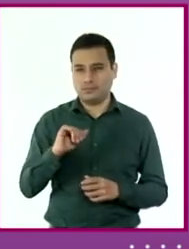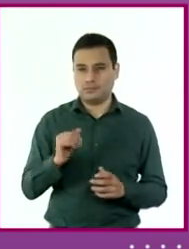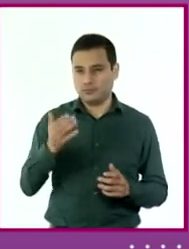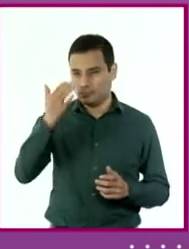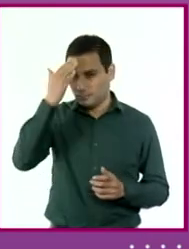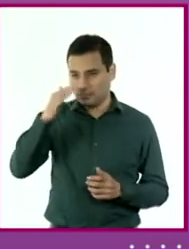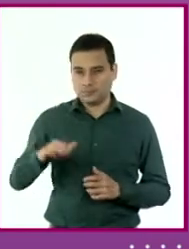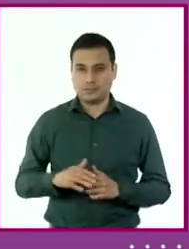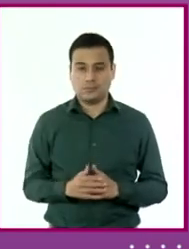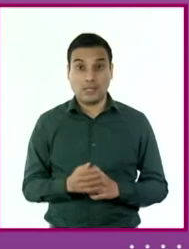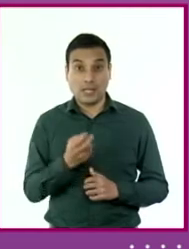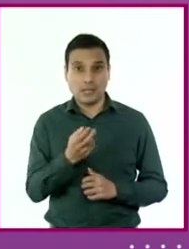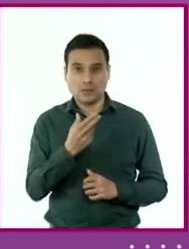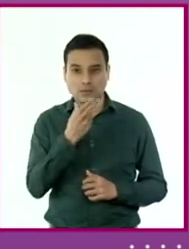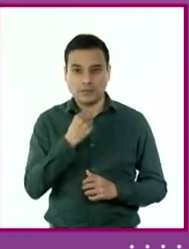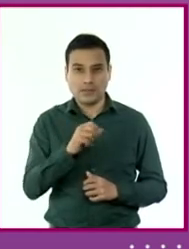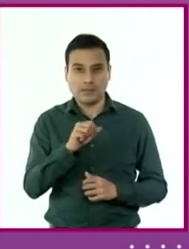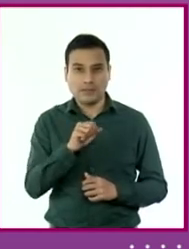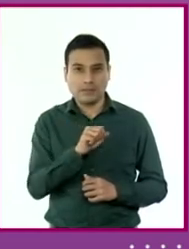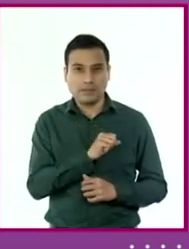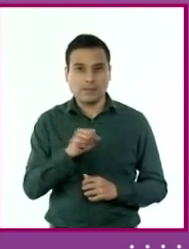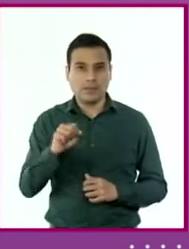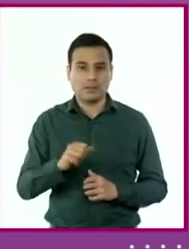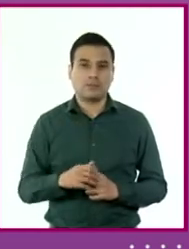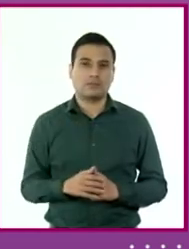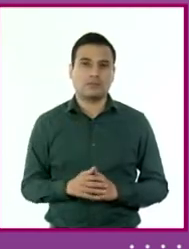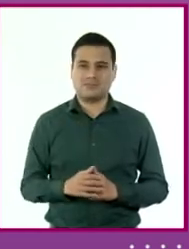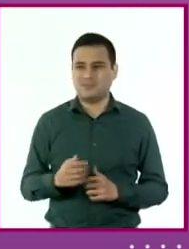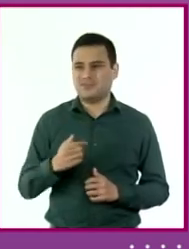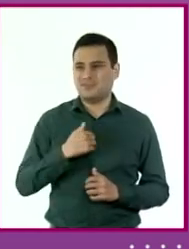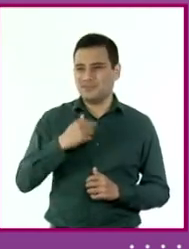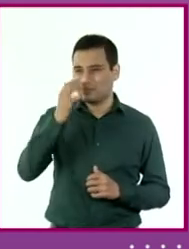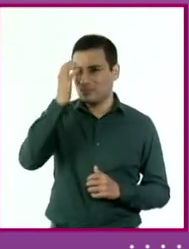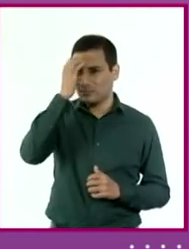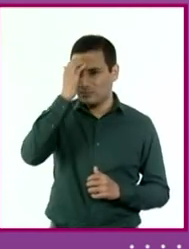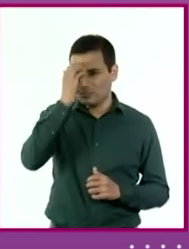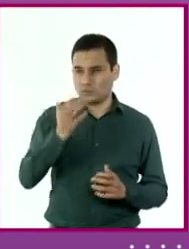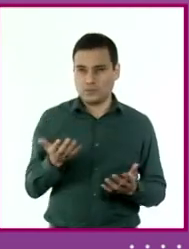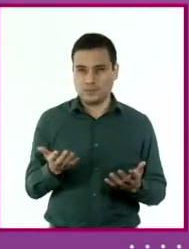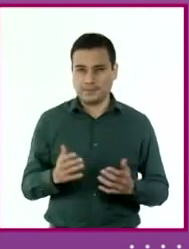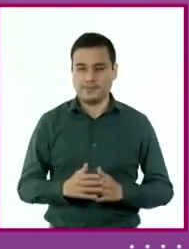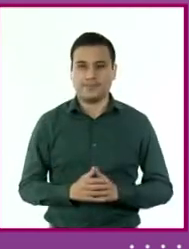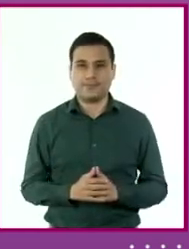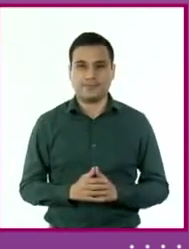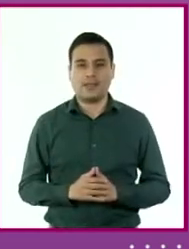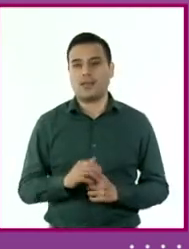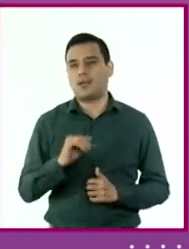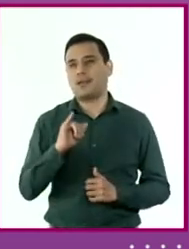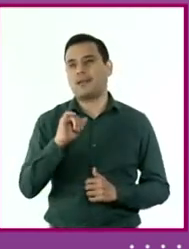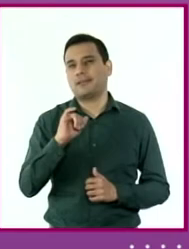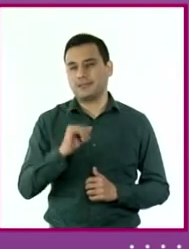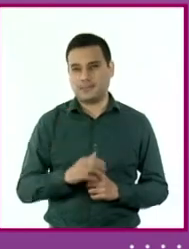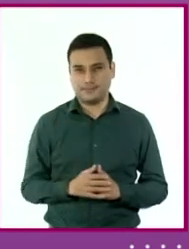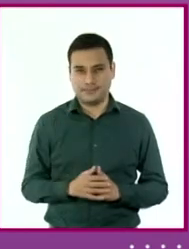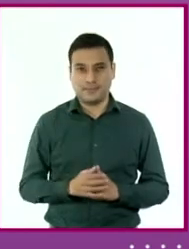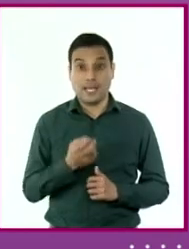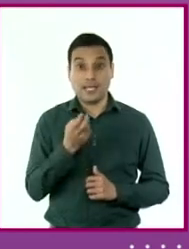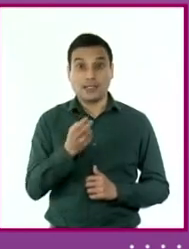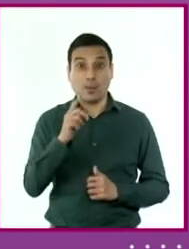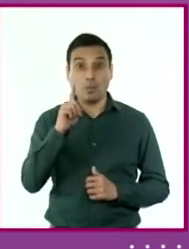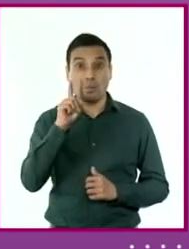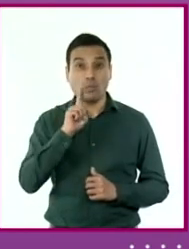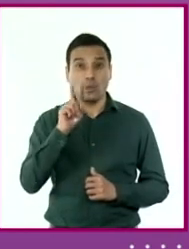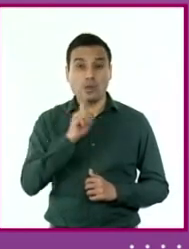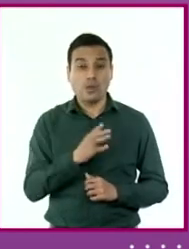Oh, he's dangerous. He's Basin. I know. Yes, she's a Stacy. We have